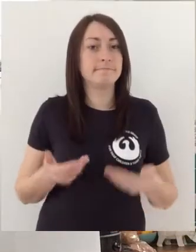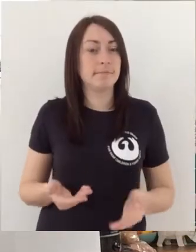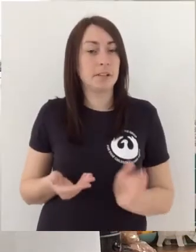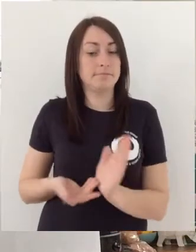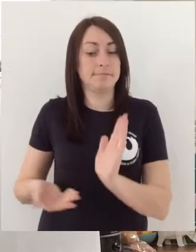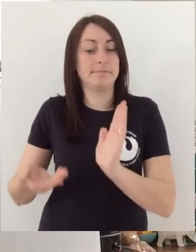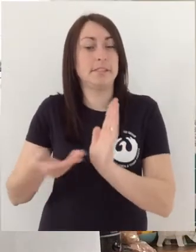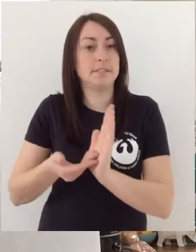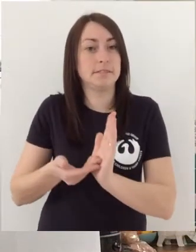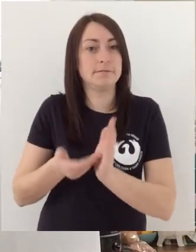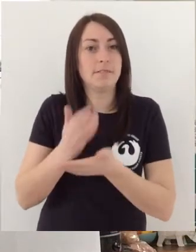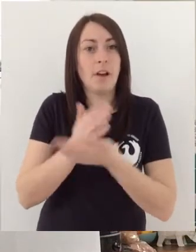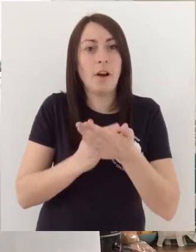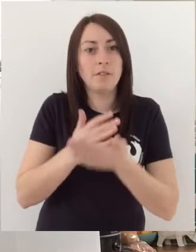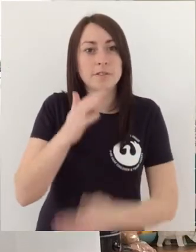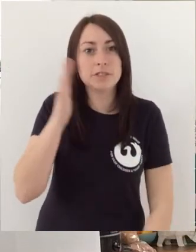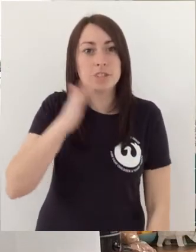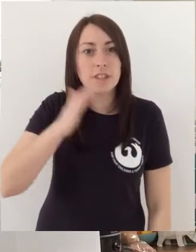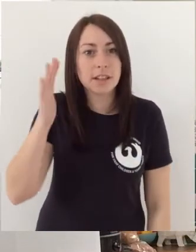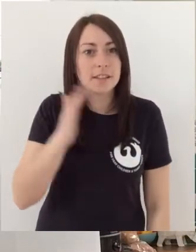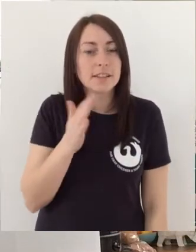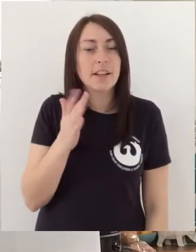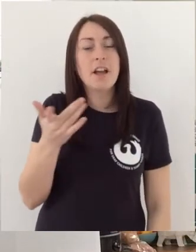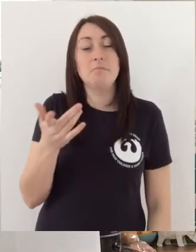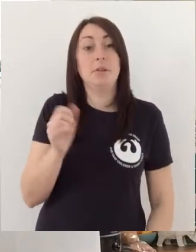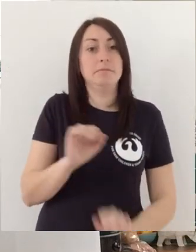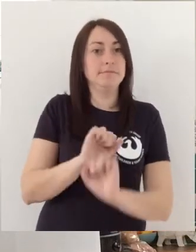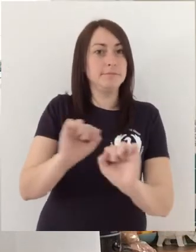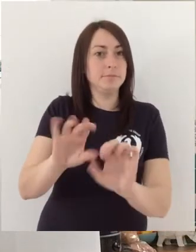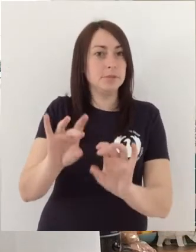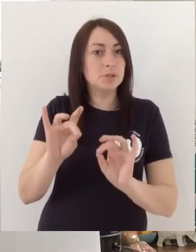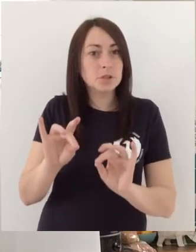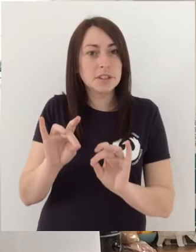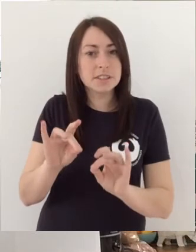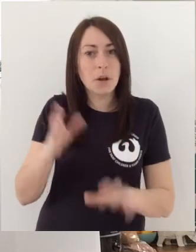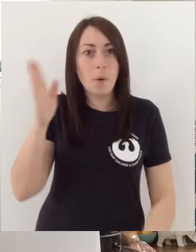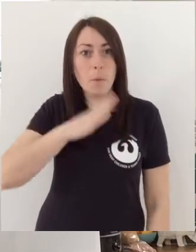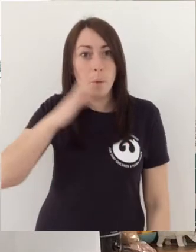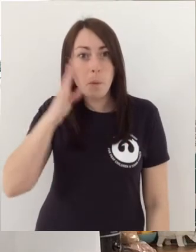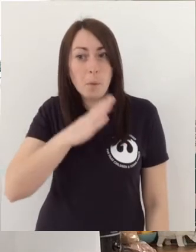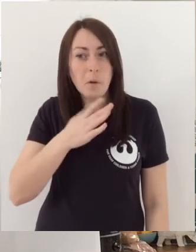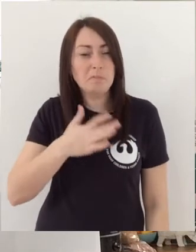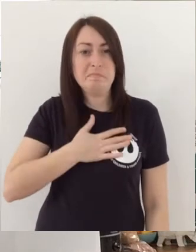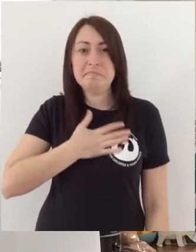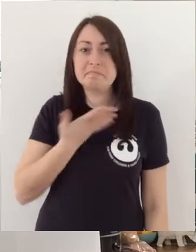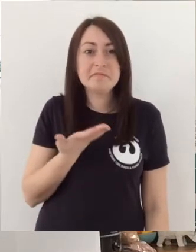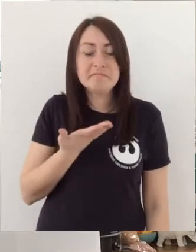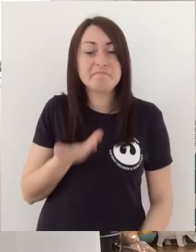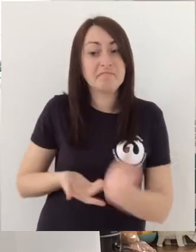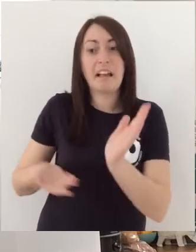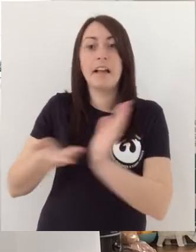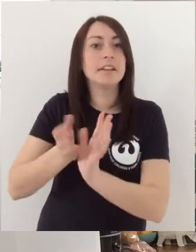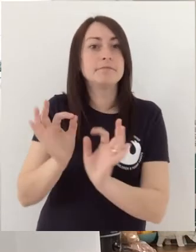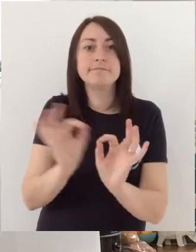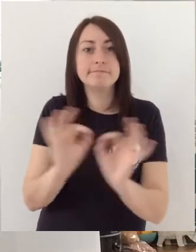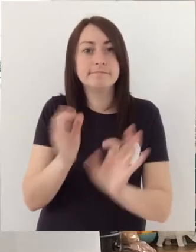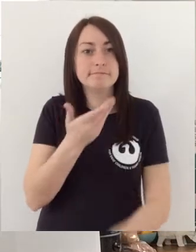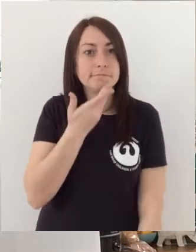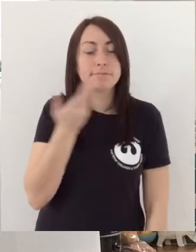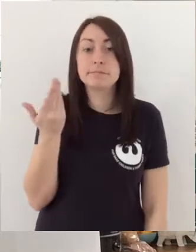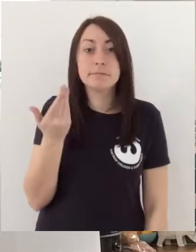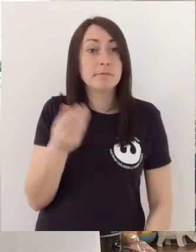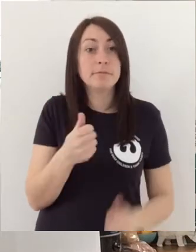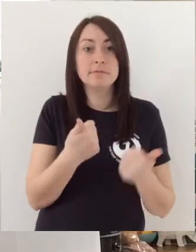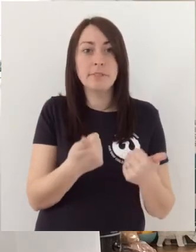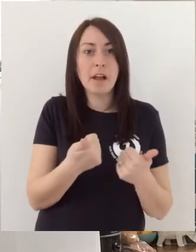Now I'm also going to add half of chilli. So this is entirely up to you. If you don't like hot salsa, you don't have to put anything in at all. You